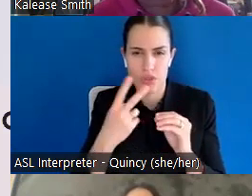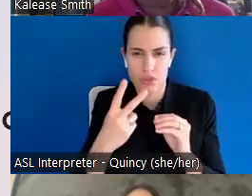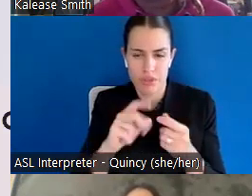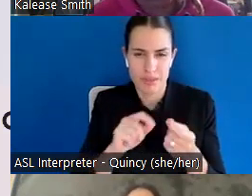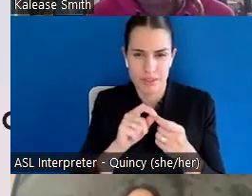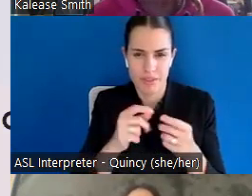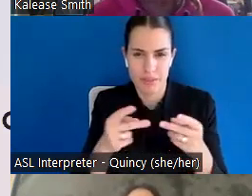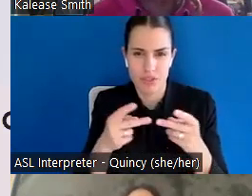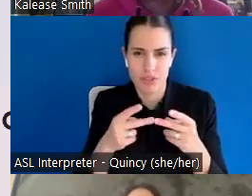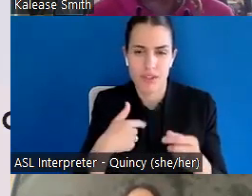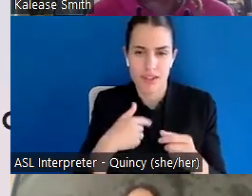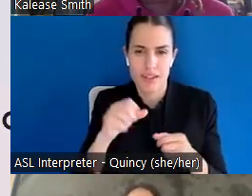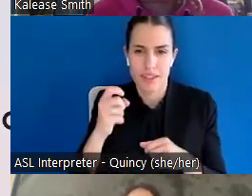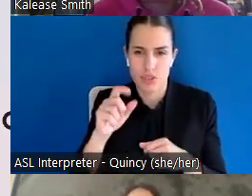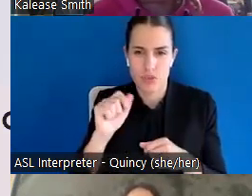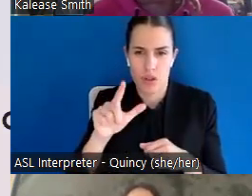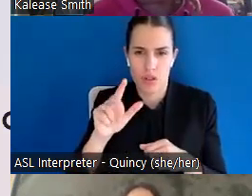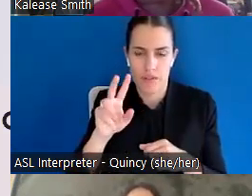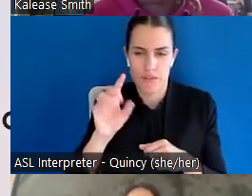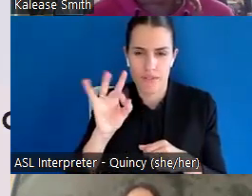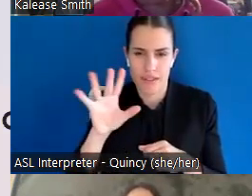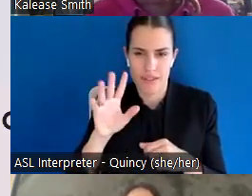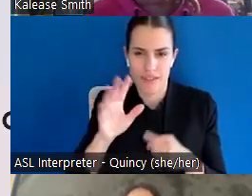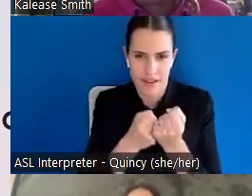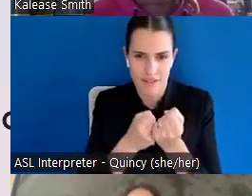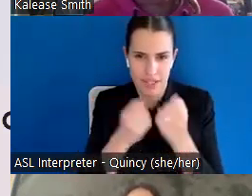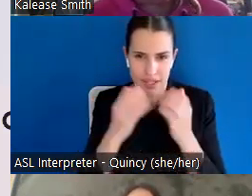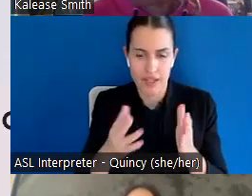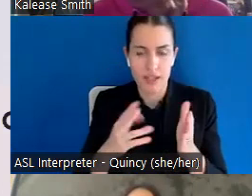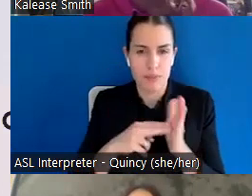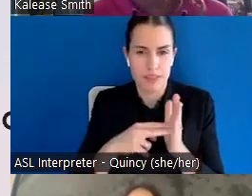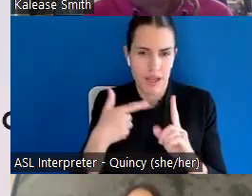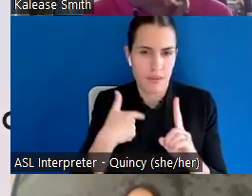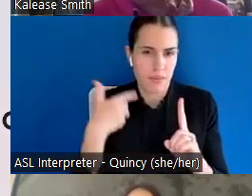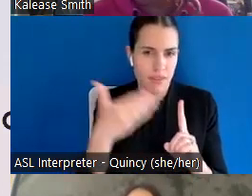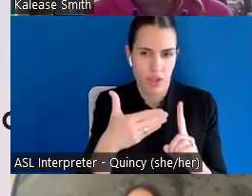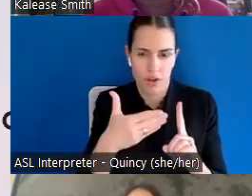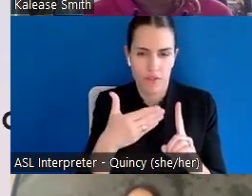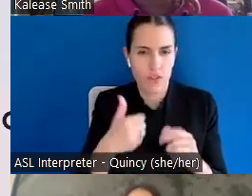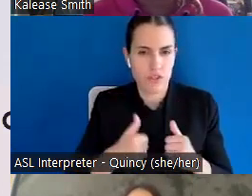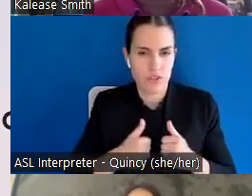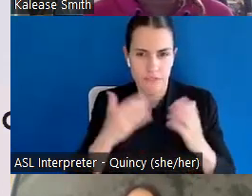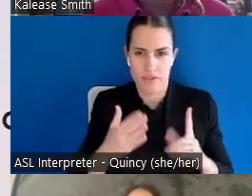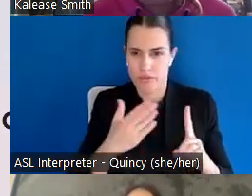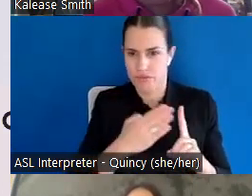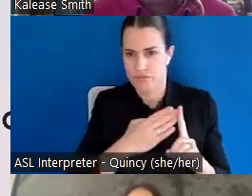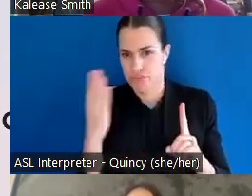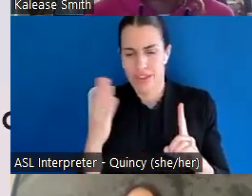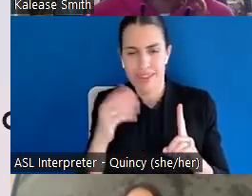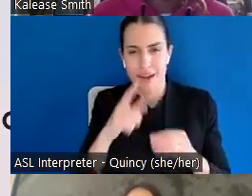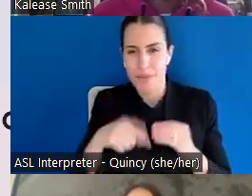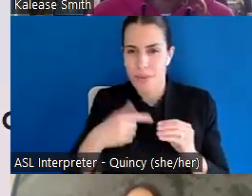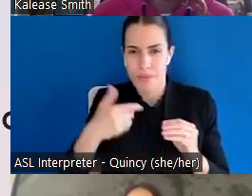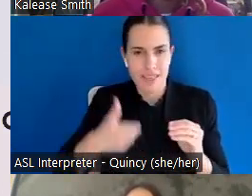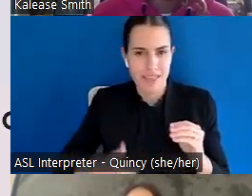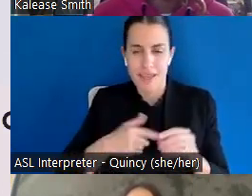sexual violence advocate. I am there for the survivor. It's not about me, but